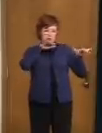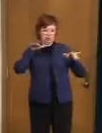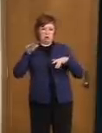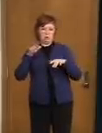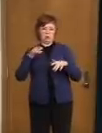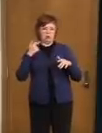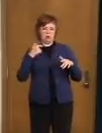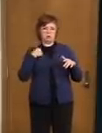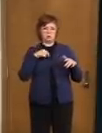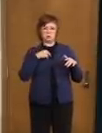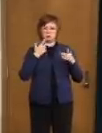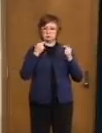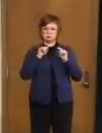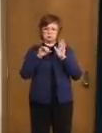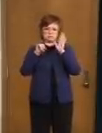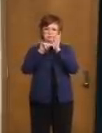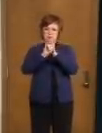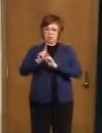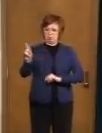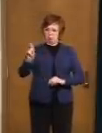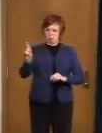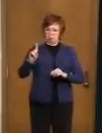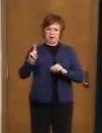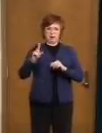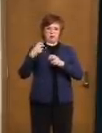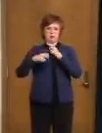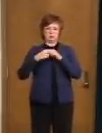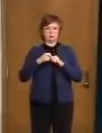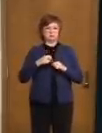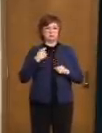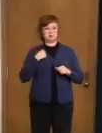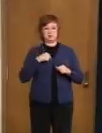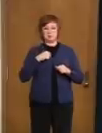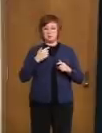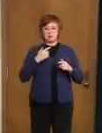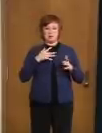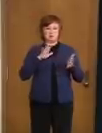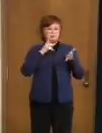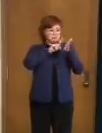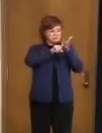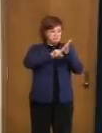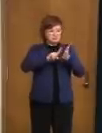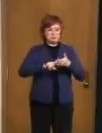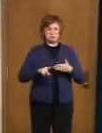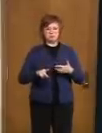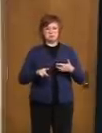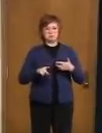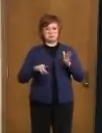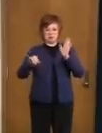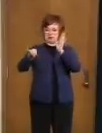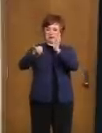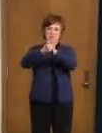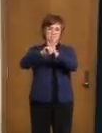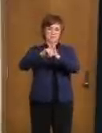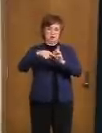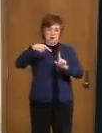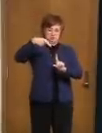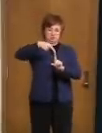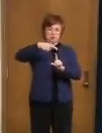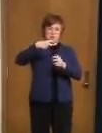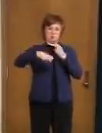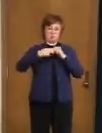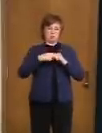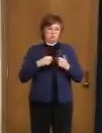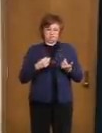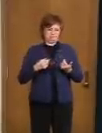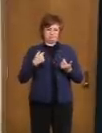happening, and you can't highlight one single sector as, oh, if you do this, this will make a big difference. Low levels of